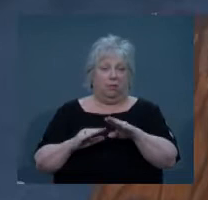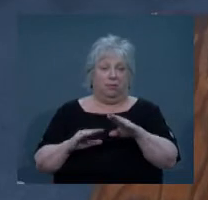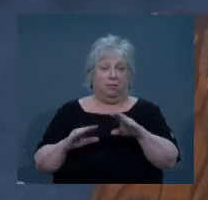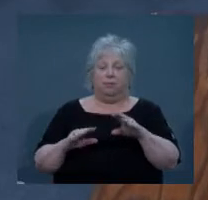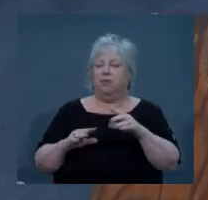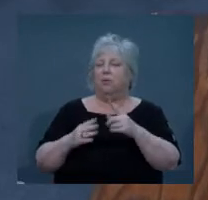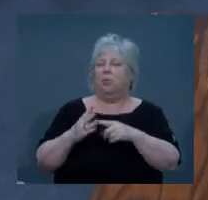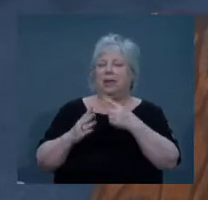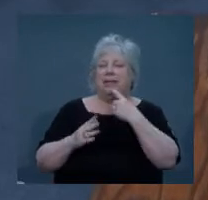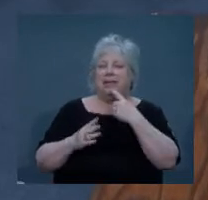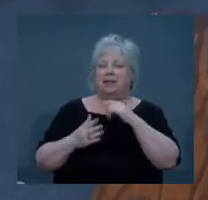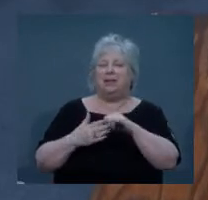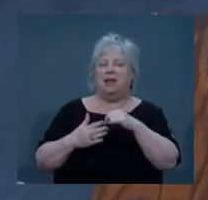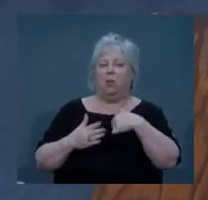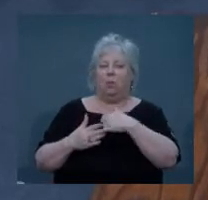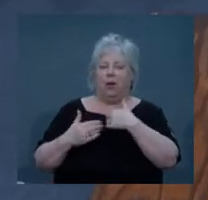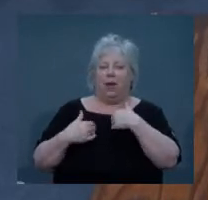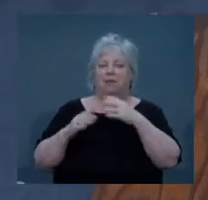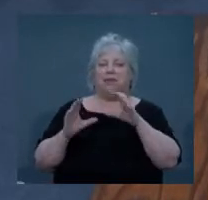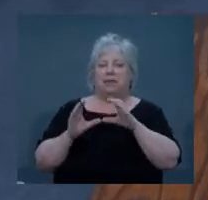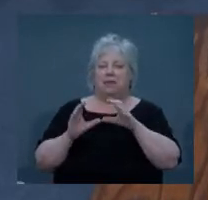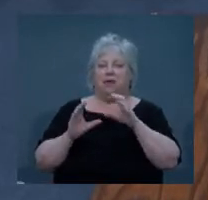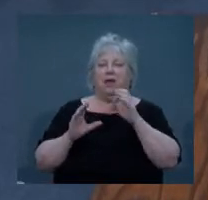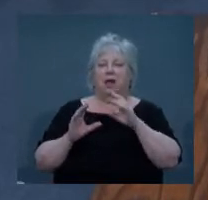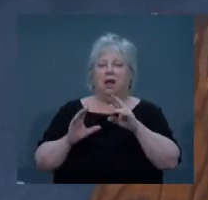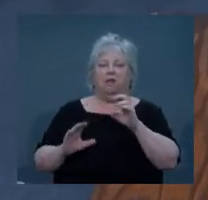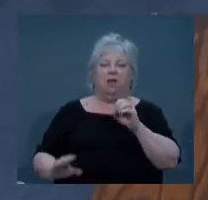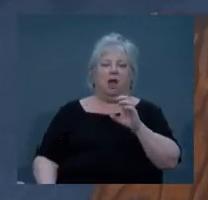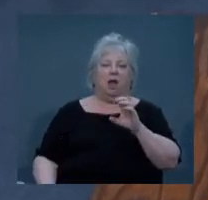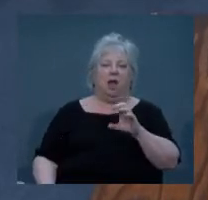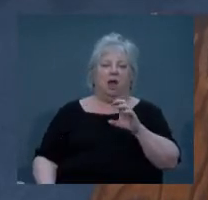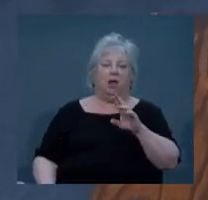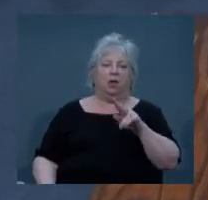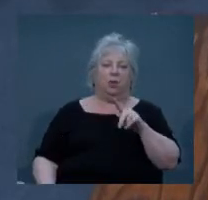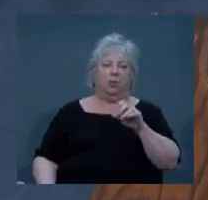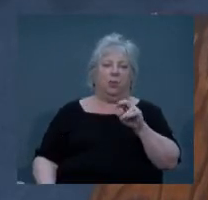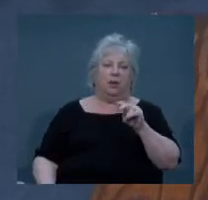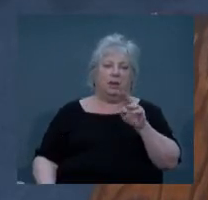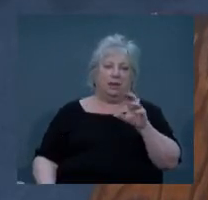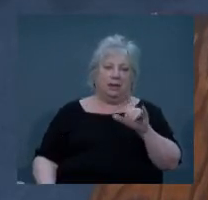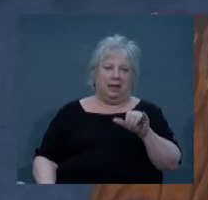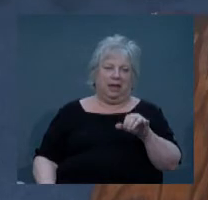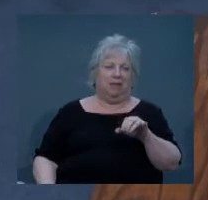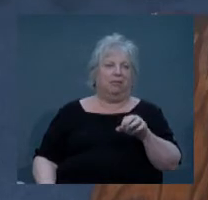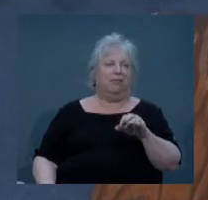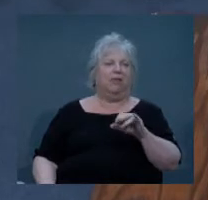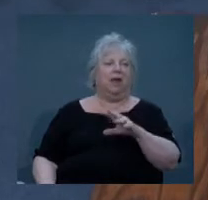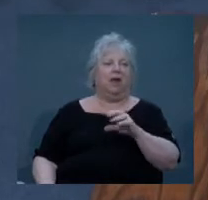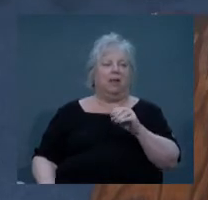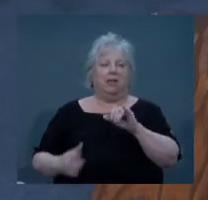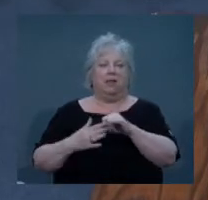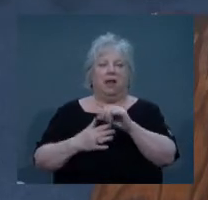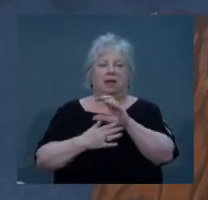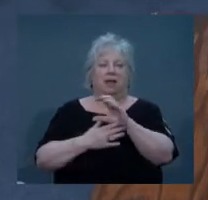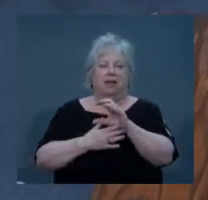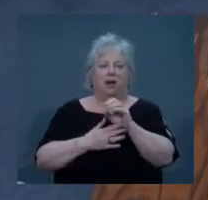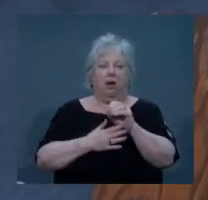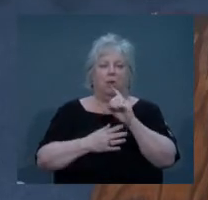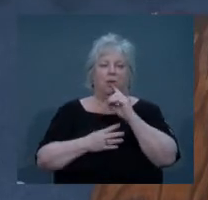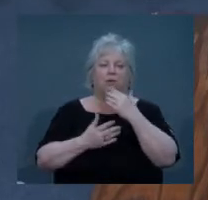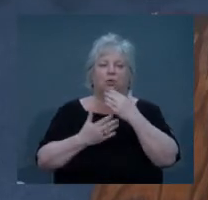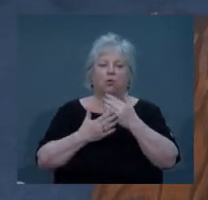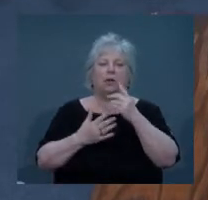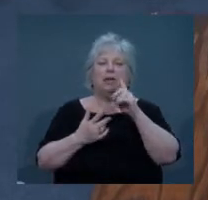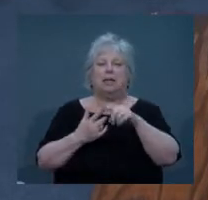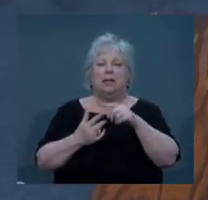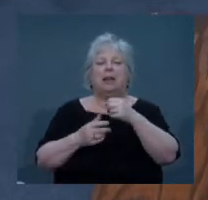What it says is we have a certificate of occupancy. That CO is good until our next